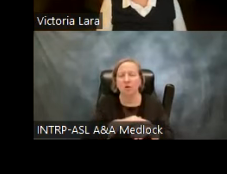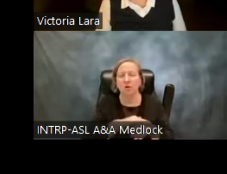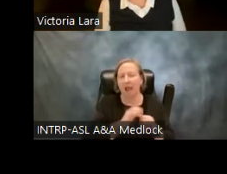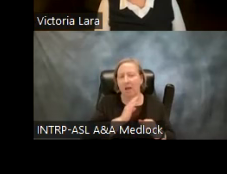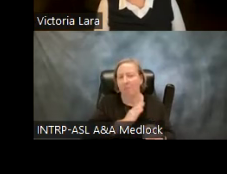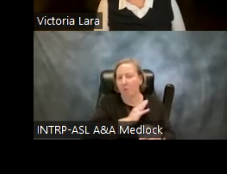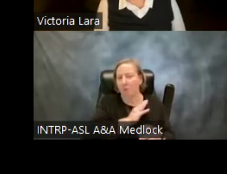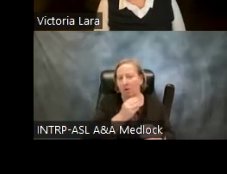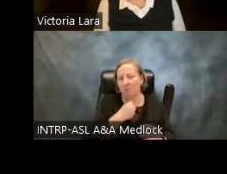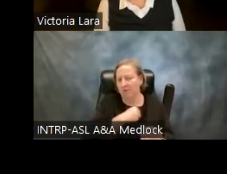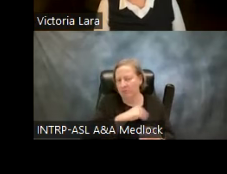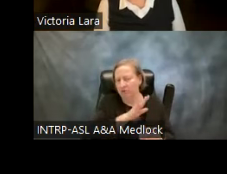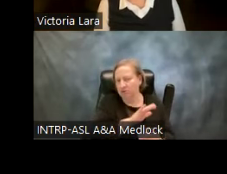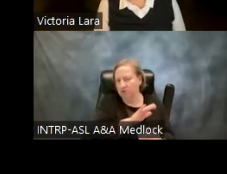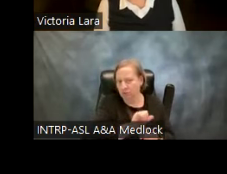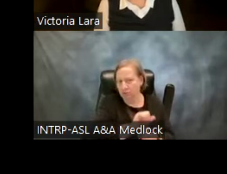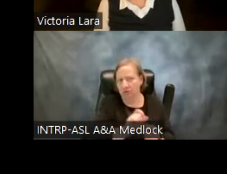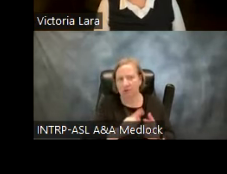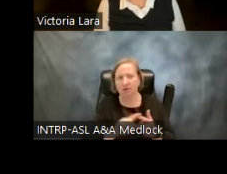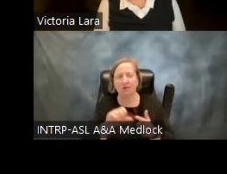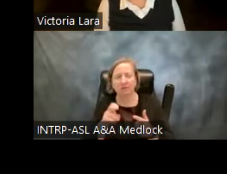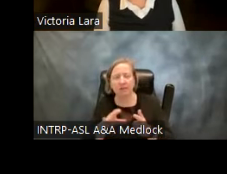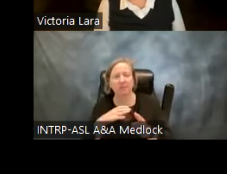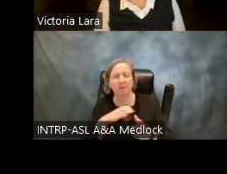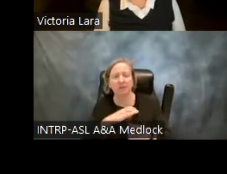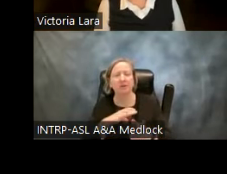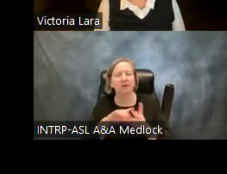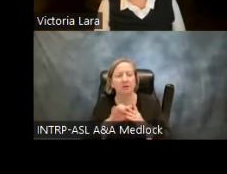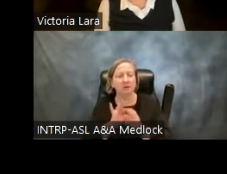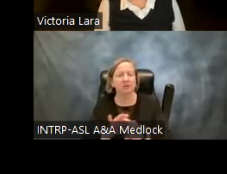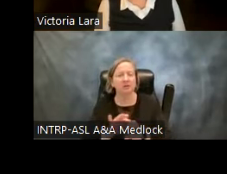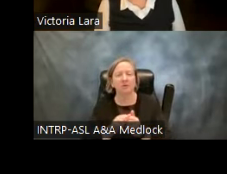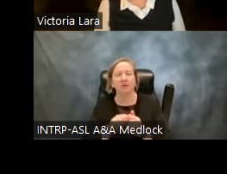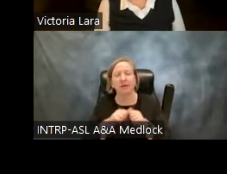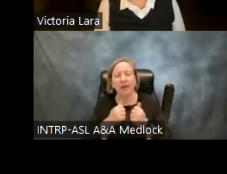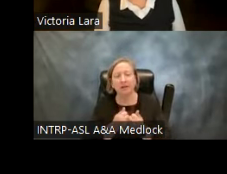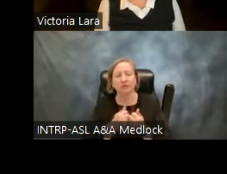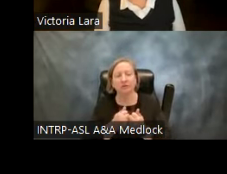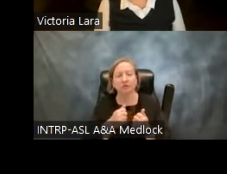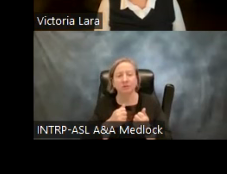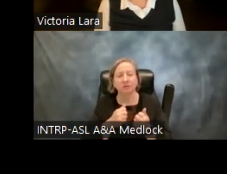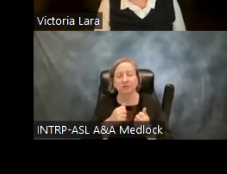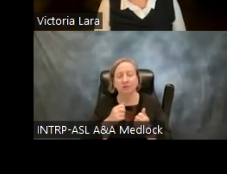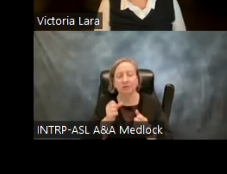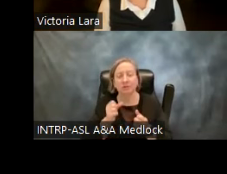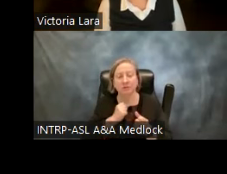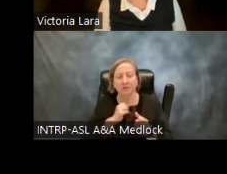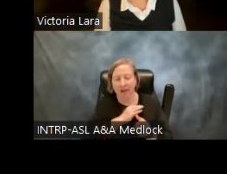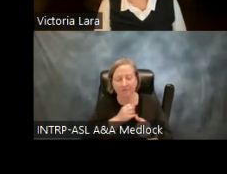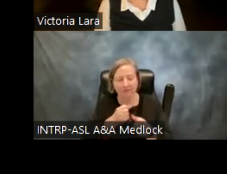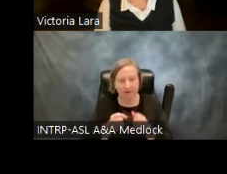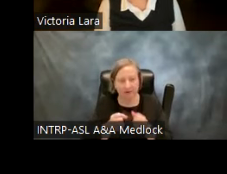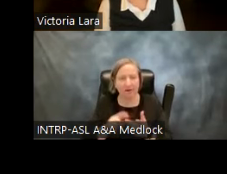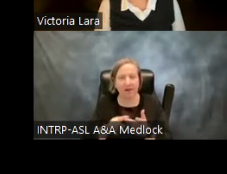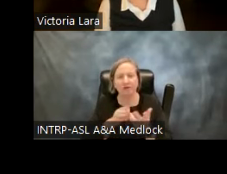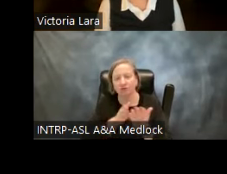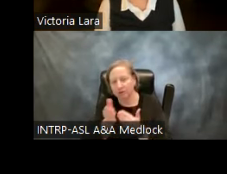a subcommittee that would work on how the agency and staffing would work, and a subcommittee that would work on the transparency, reporting, public